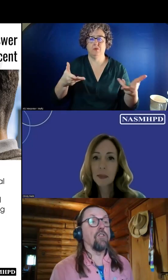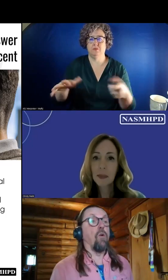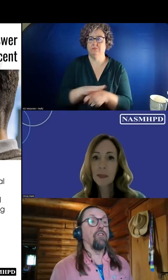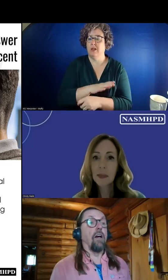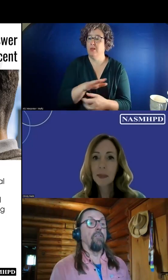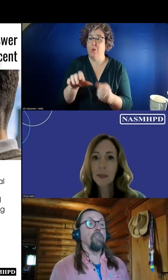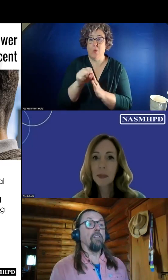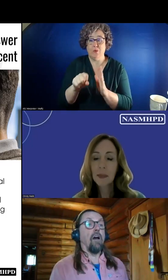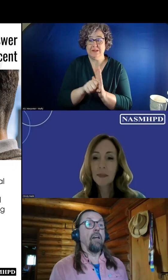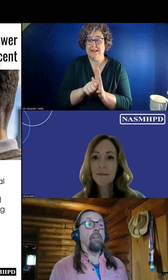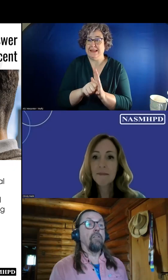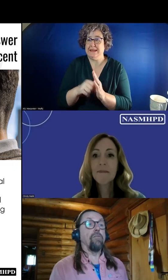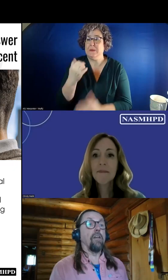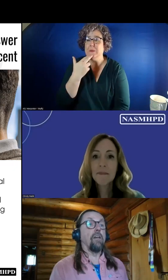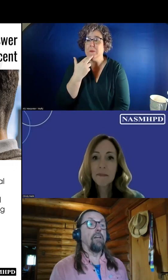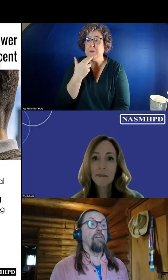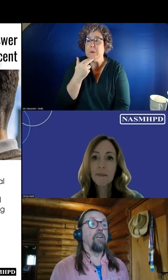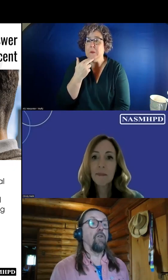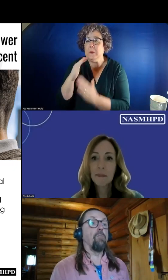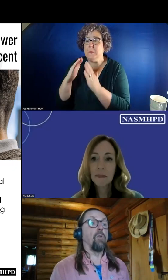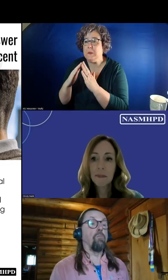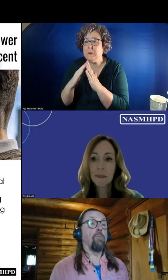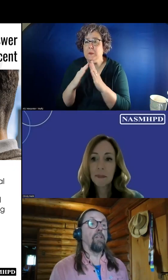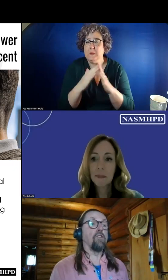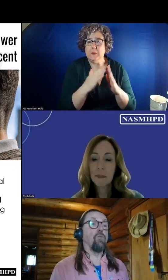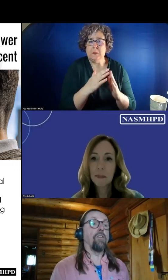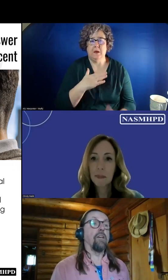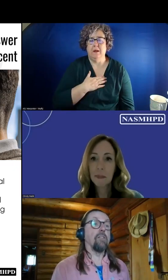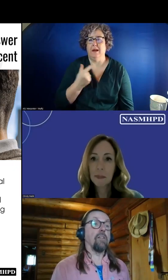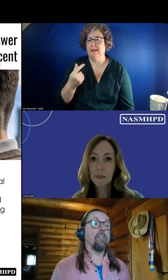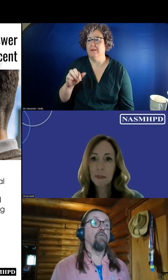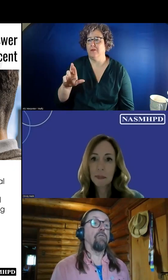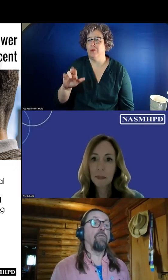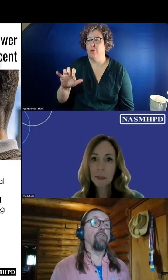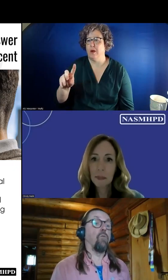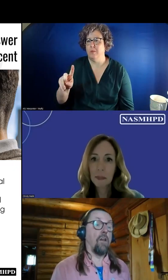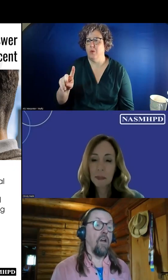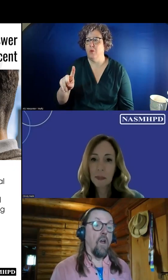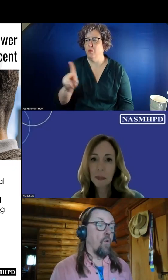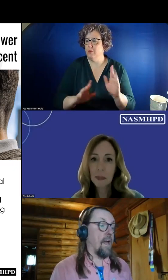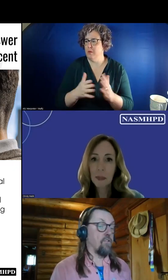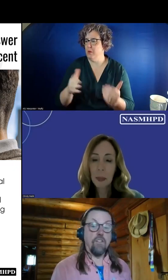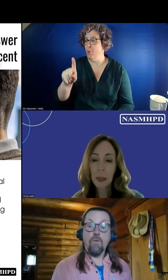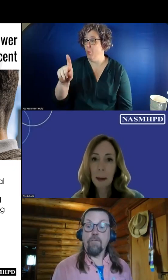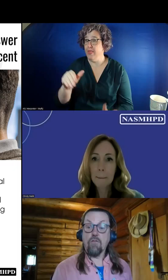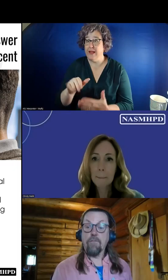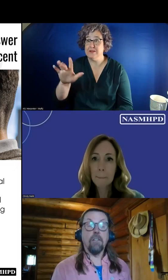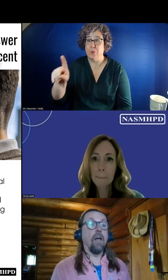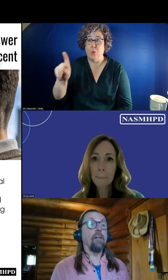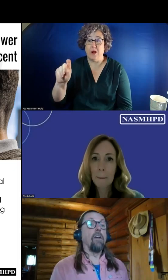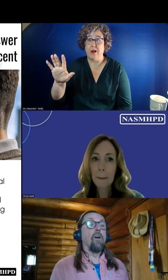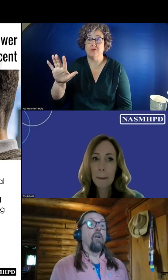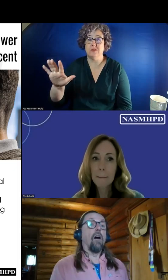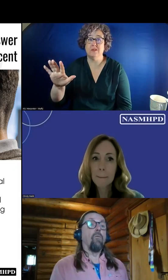these are all small towns. I live in Graybull, population 1,651. We actually do have a